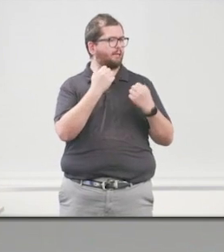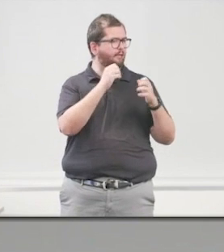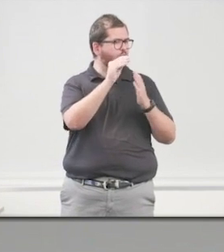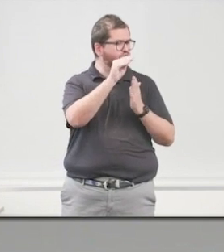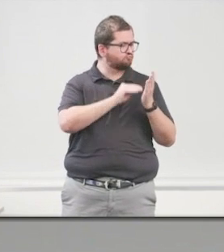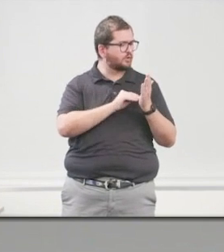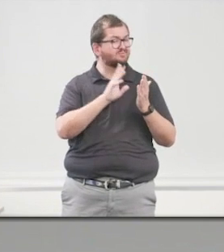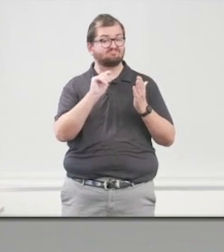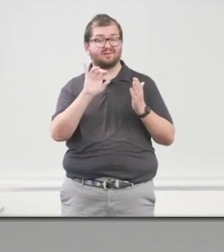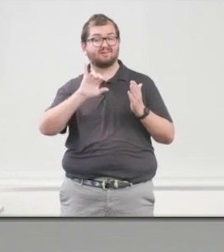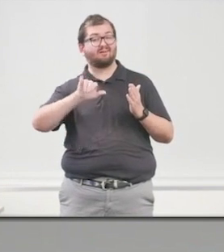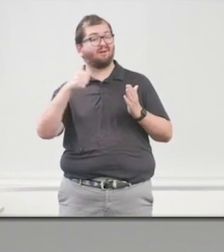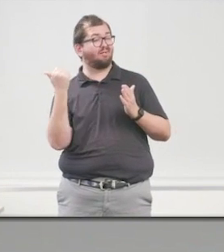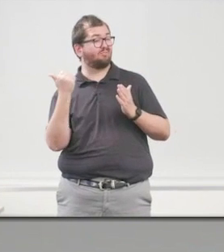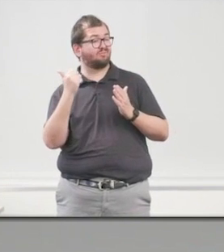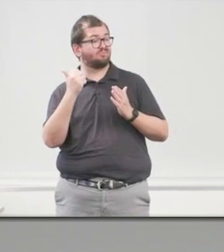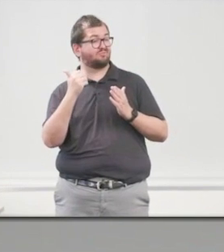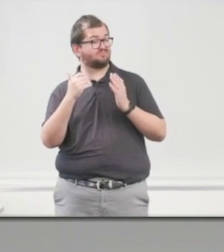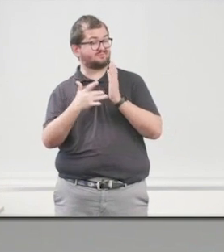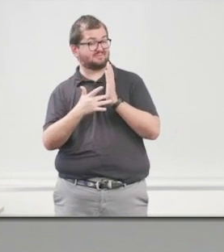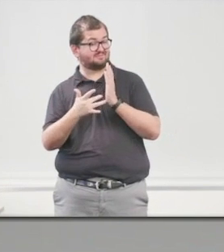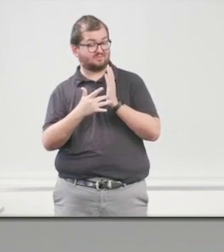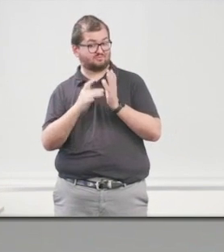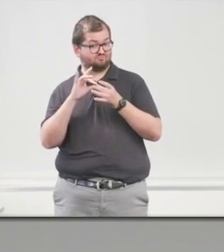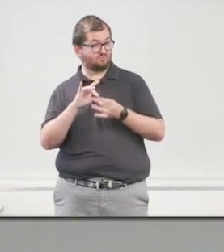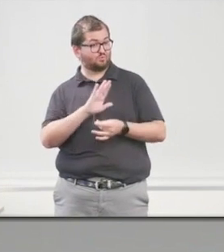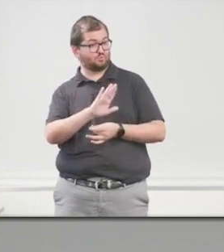the populations that you serve in healthcare.